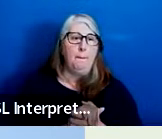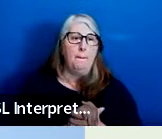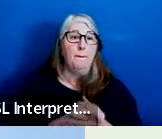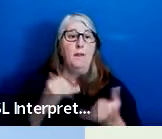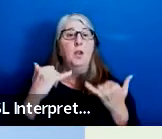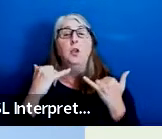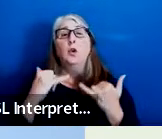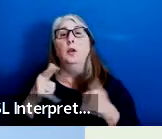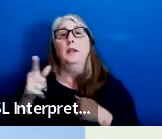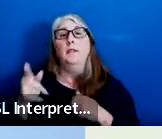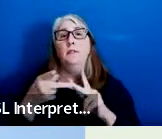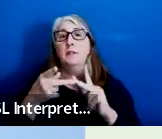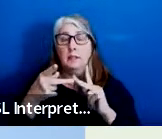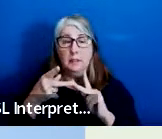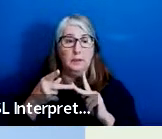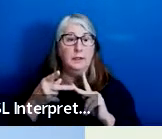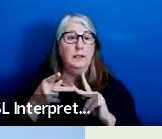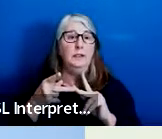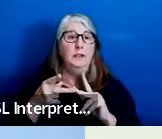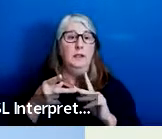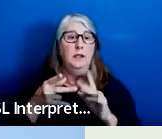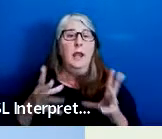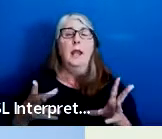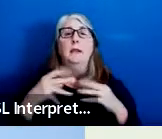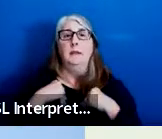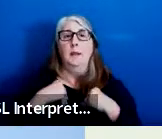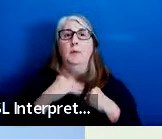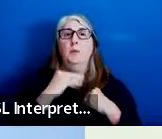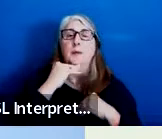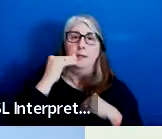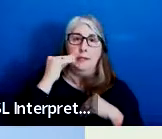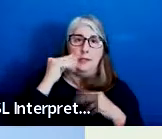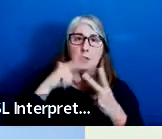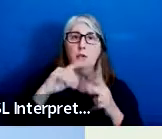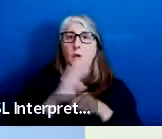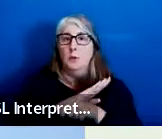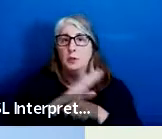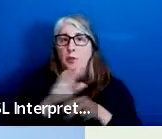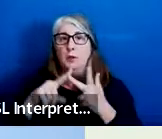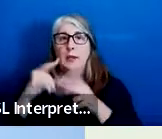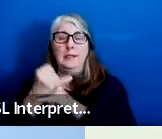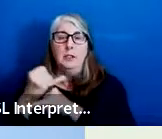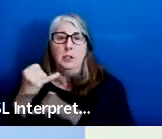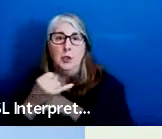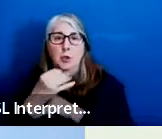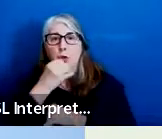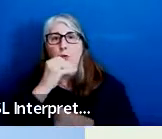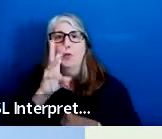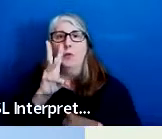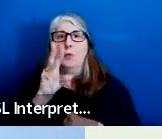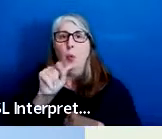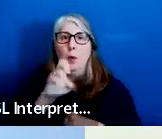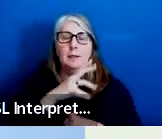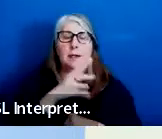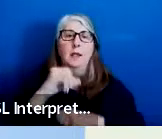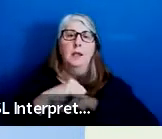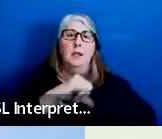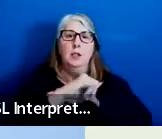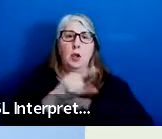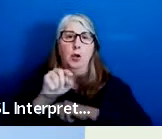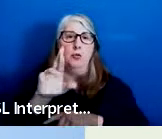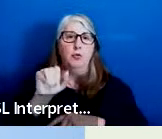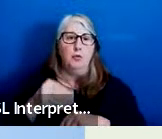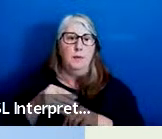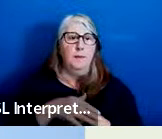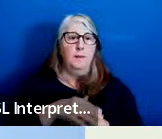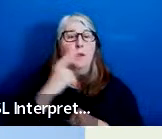Currently, the facility accepts residential, commercial, and institutional food waste and yard trim. For the full background on